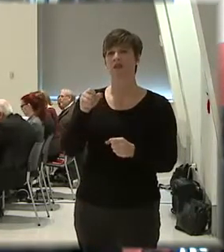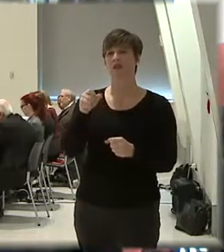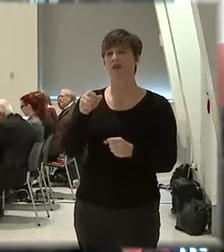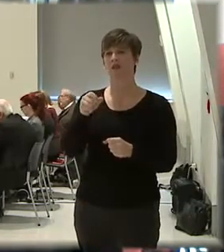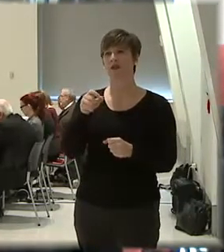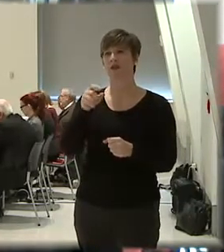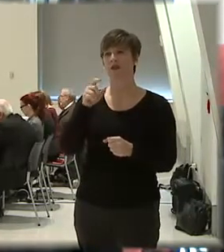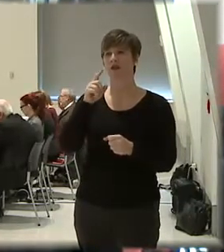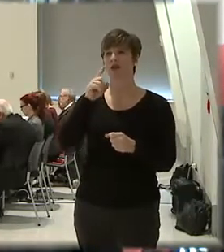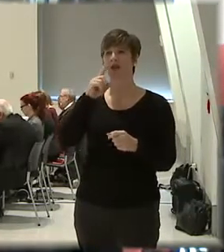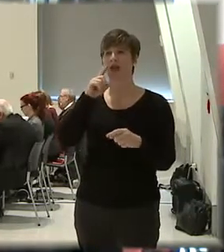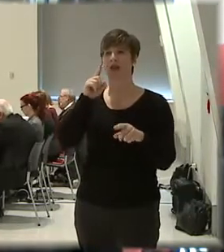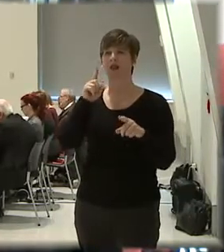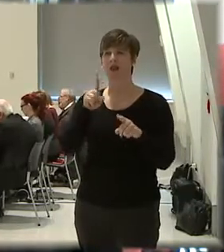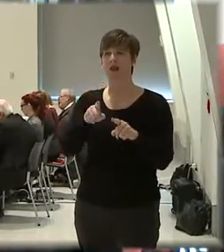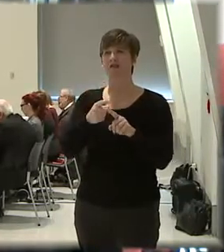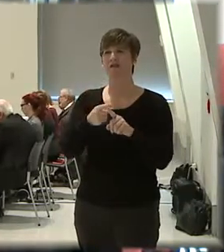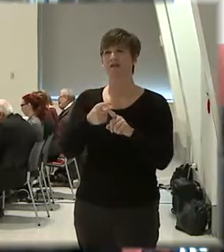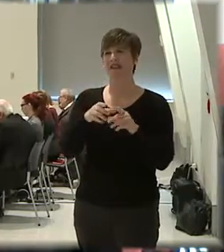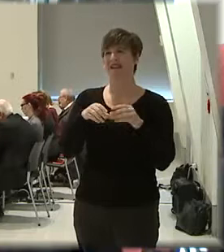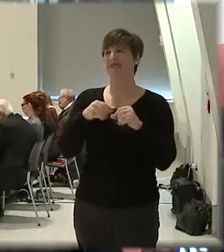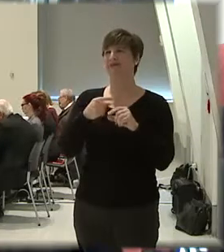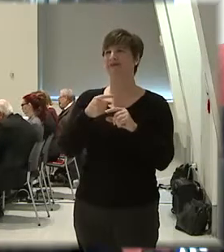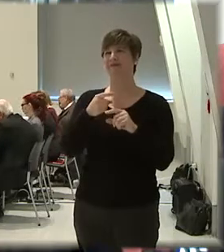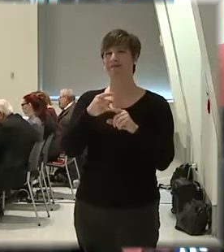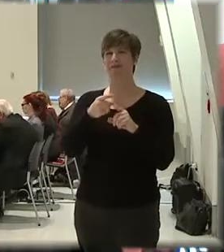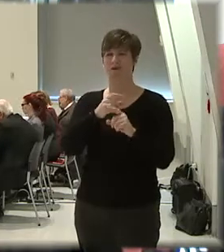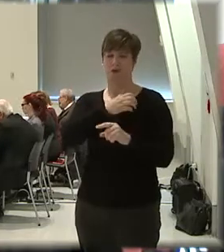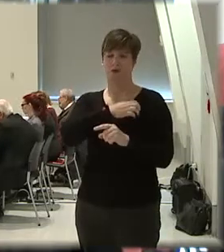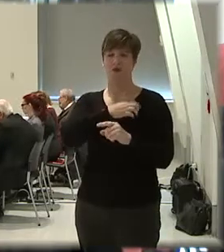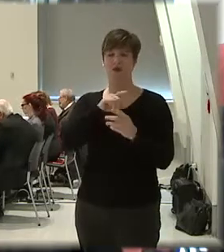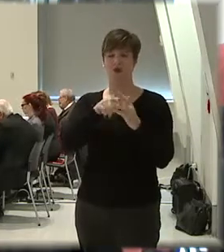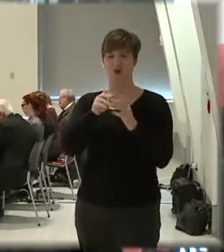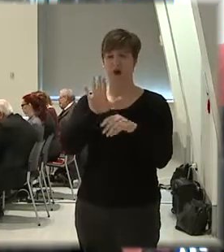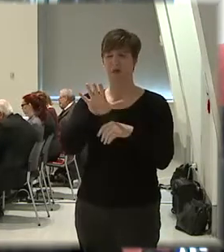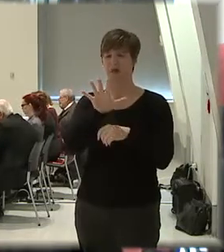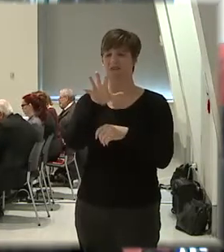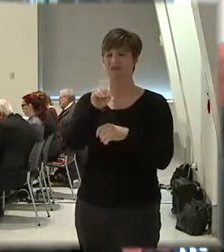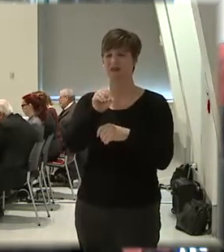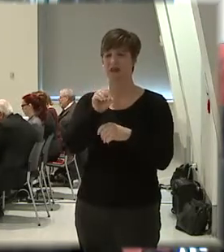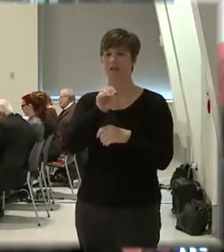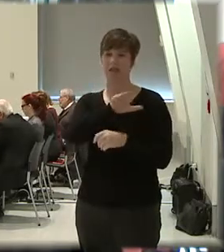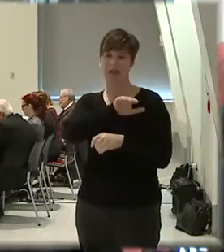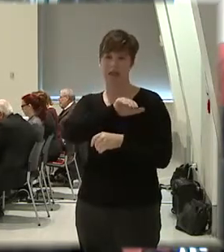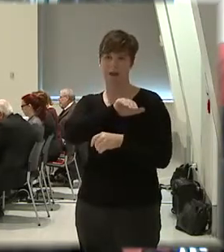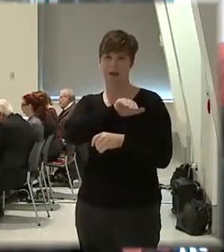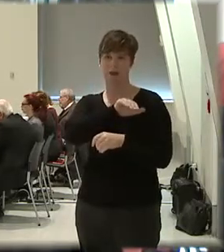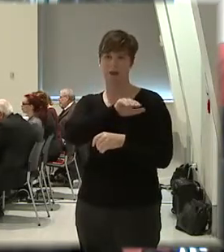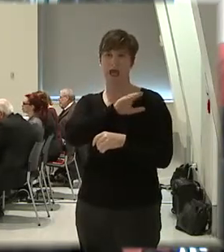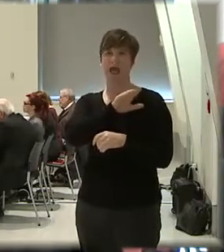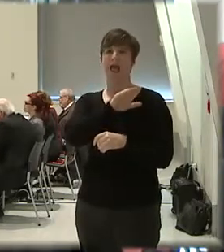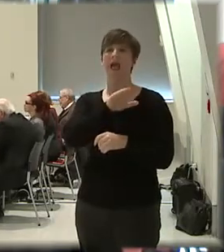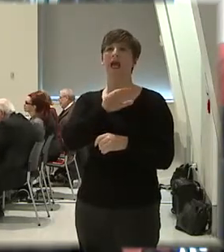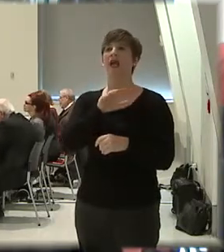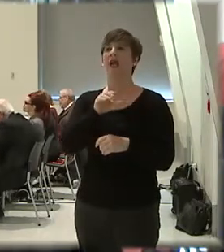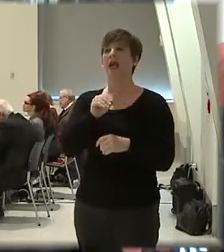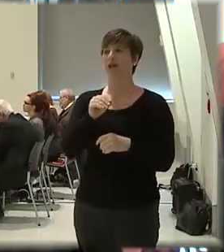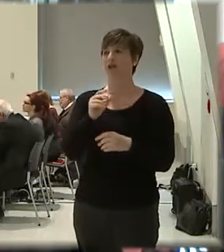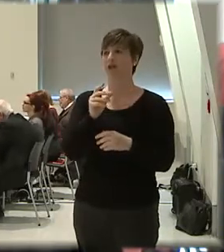We began with about 50 cameras and sought volunteers. And